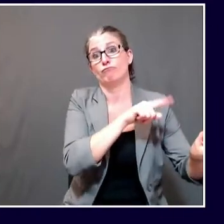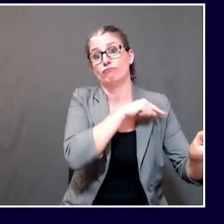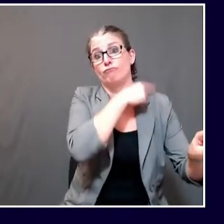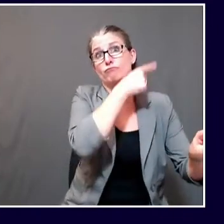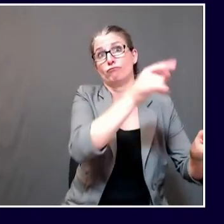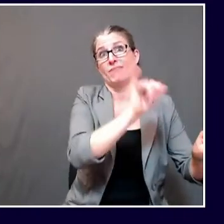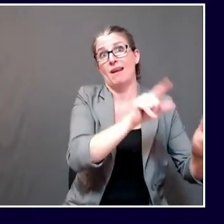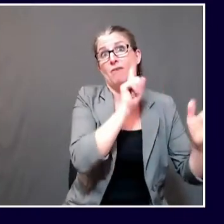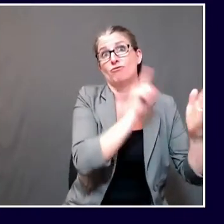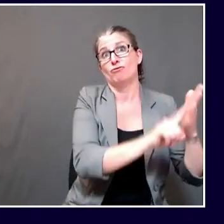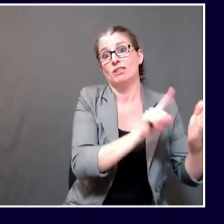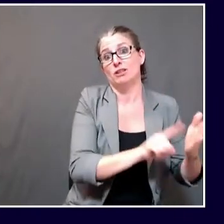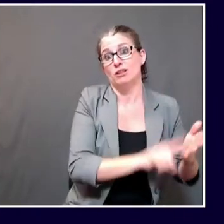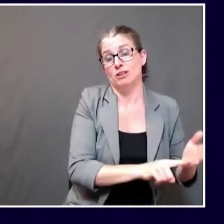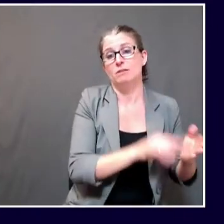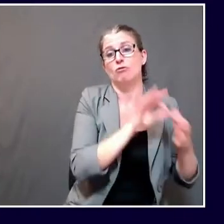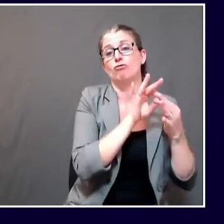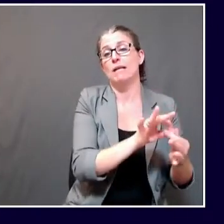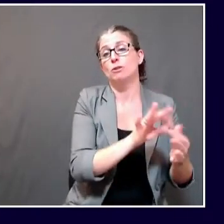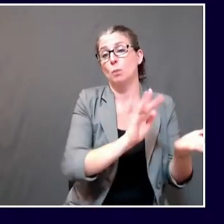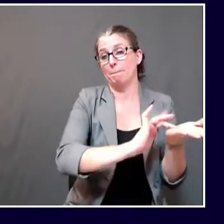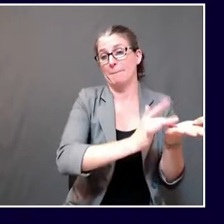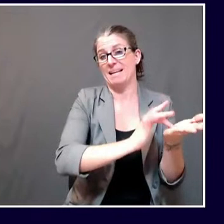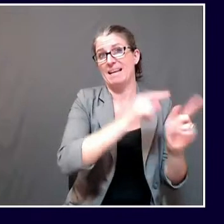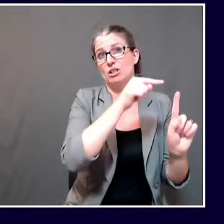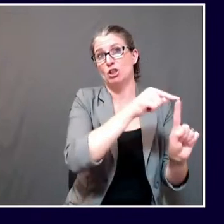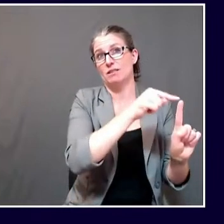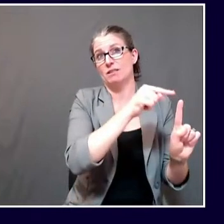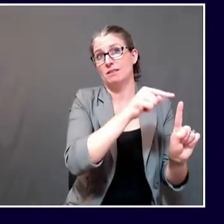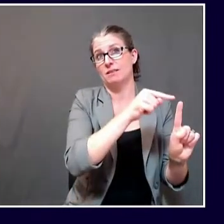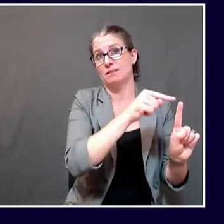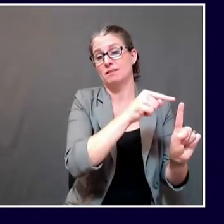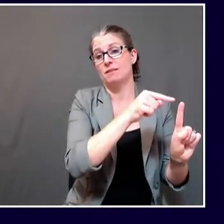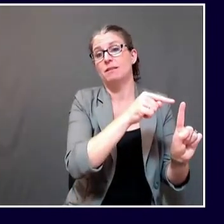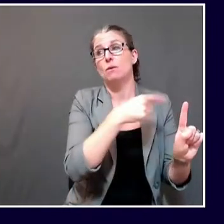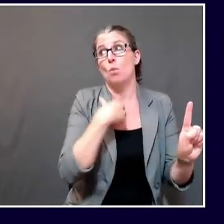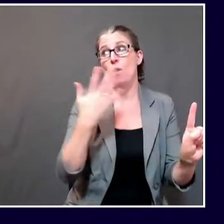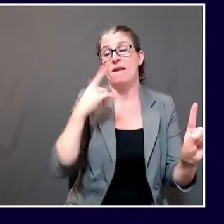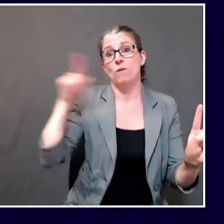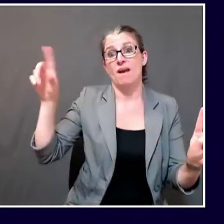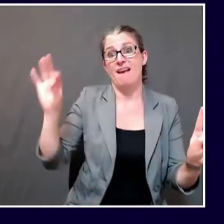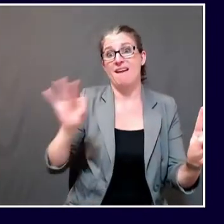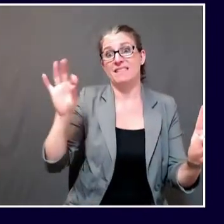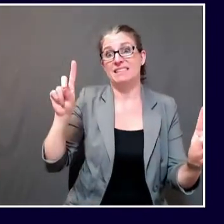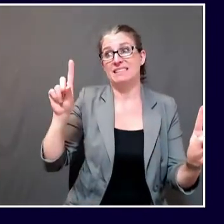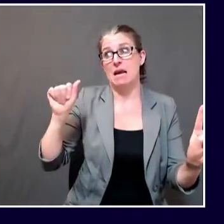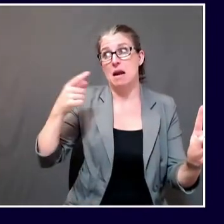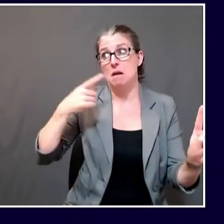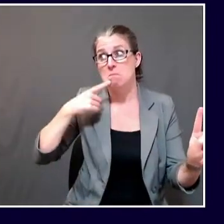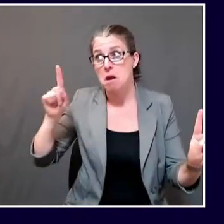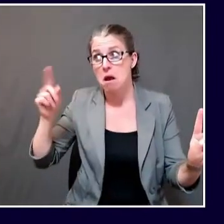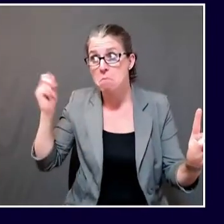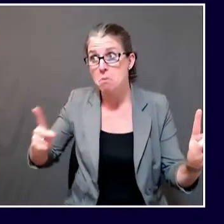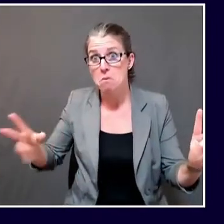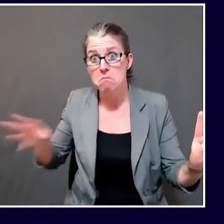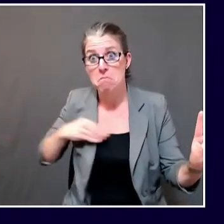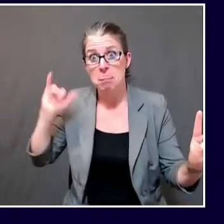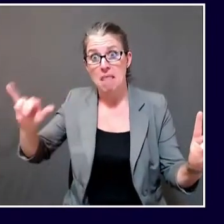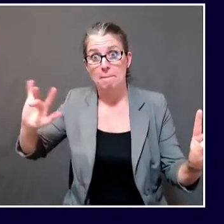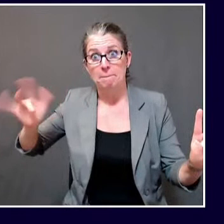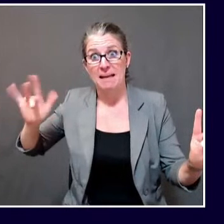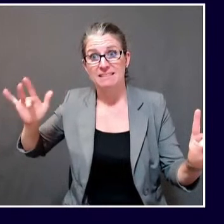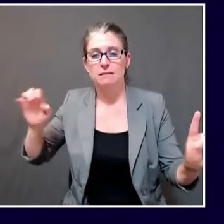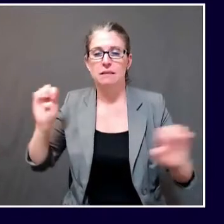level don't have access to those data in terms of what the latest clinical trials on the Regeneron product shows.